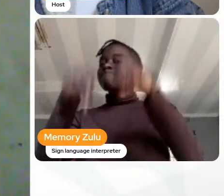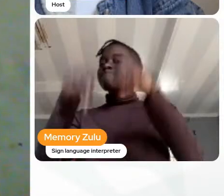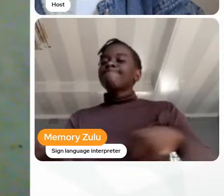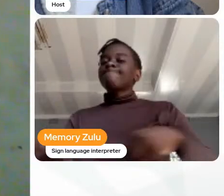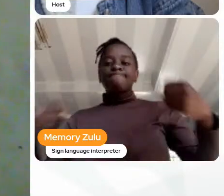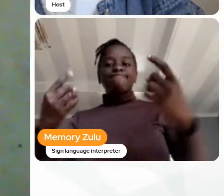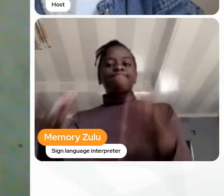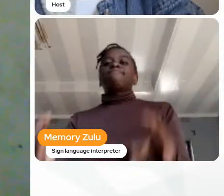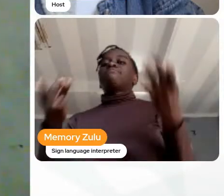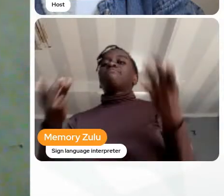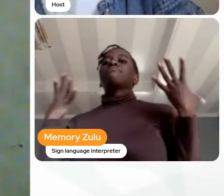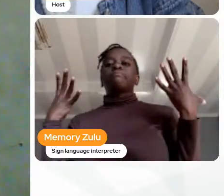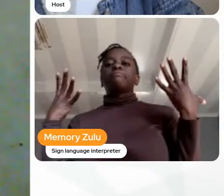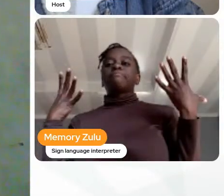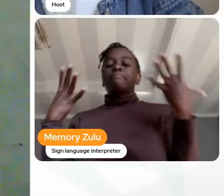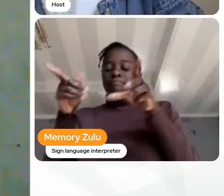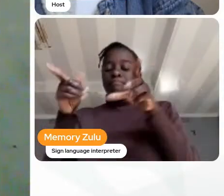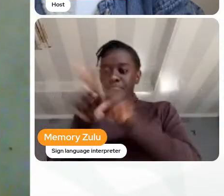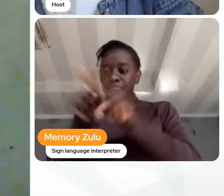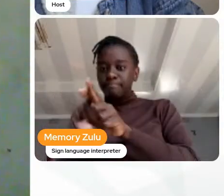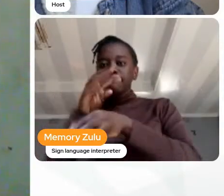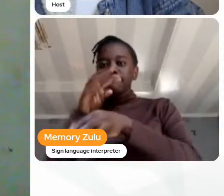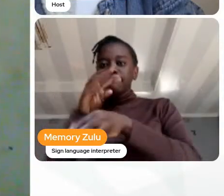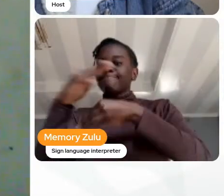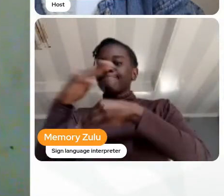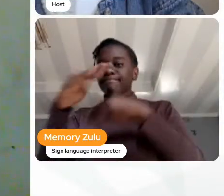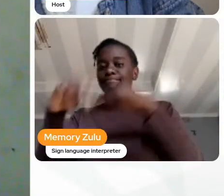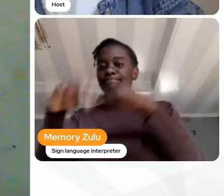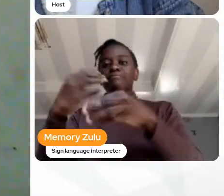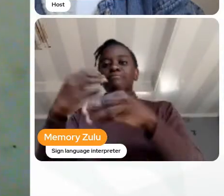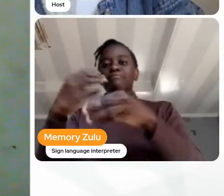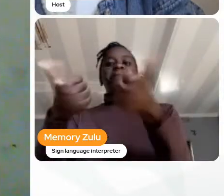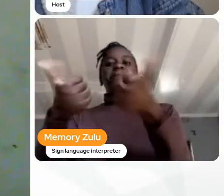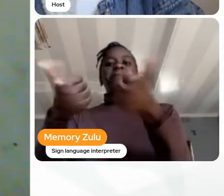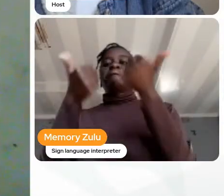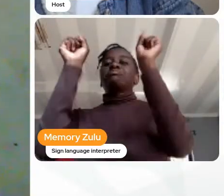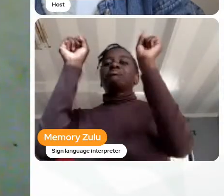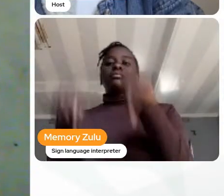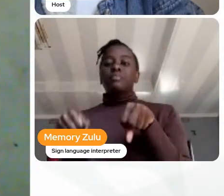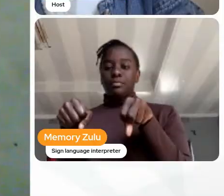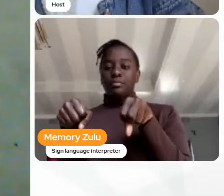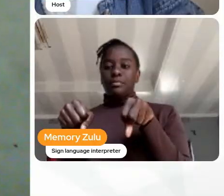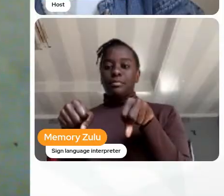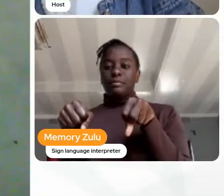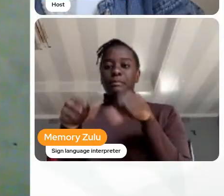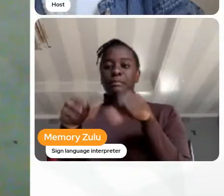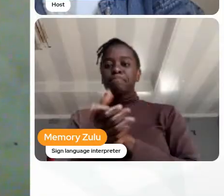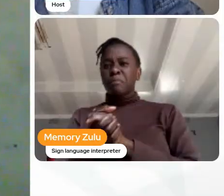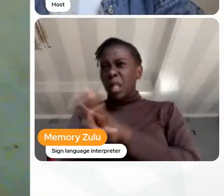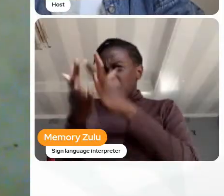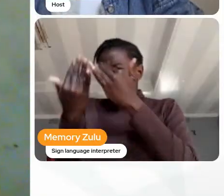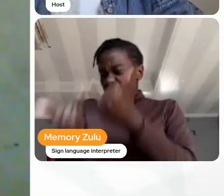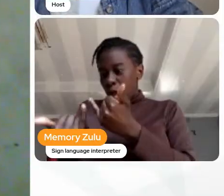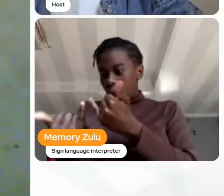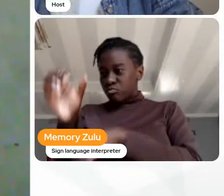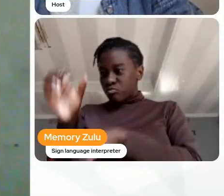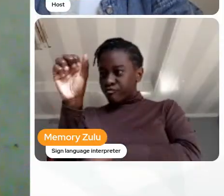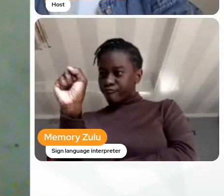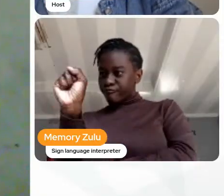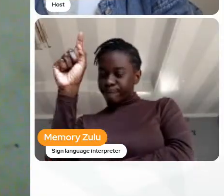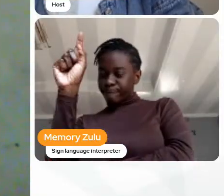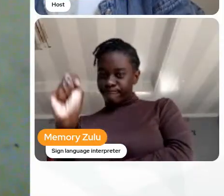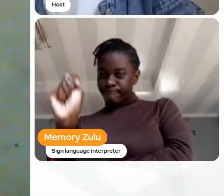disease, these are the infections that are mainly spread through sexual contact, and that can